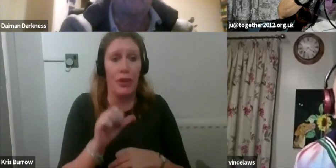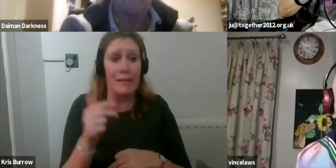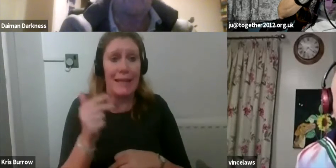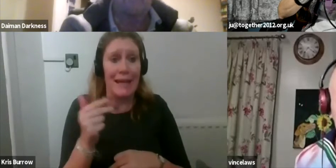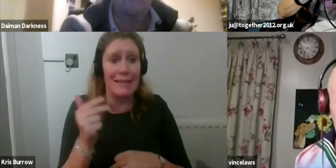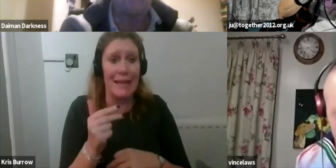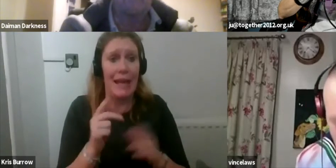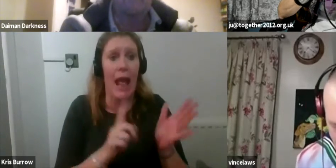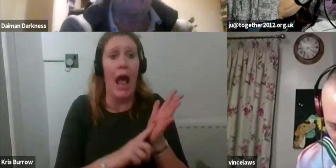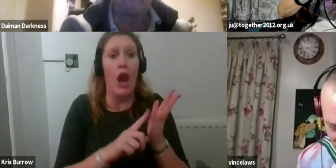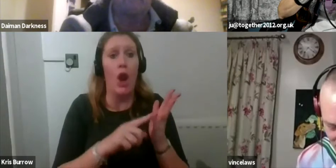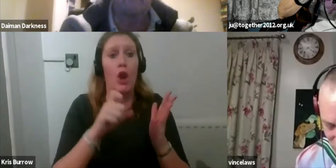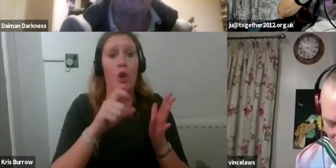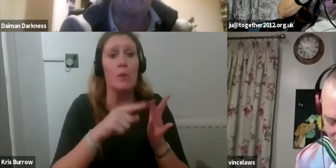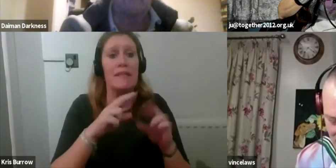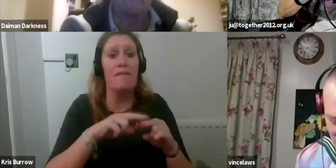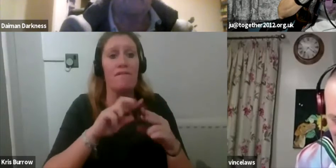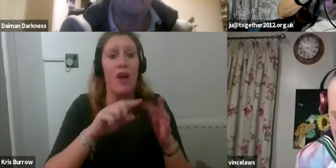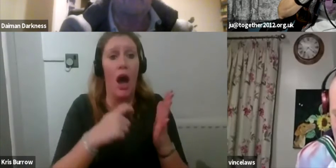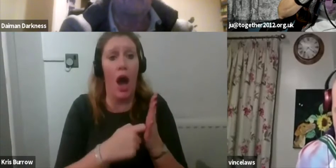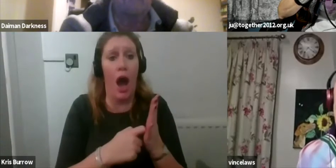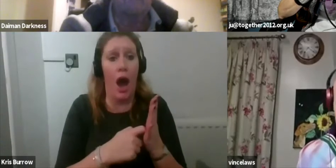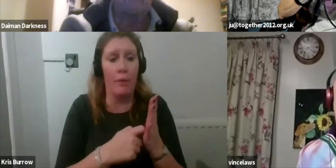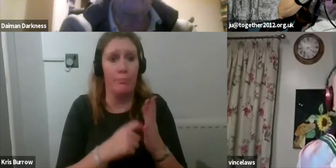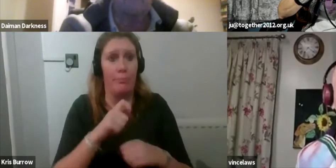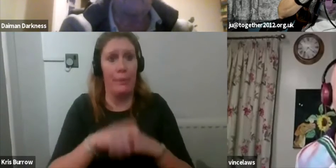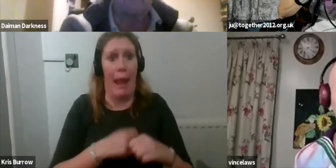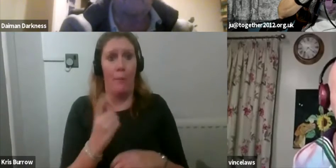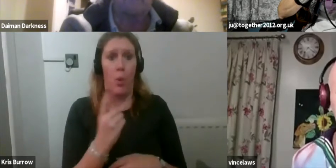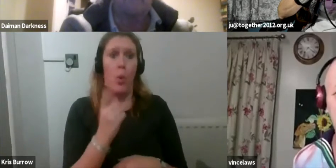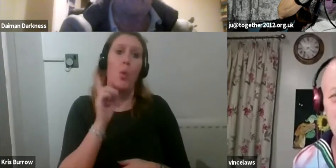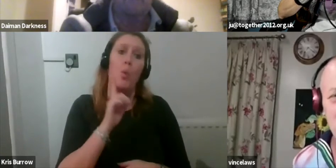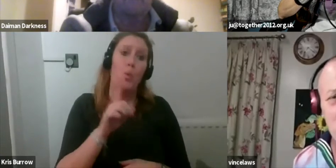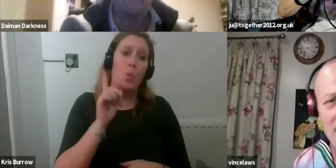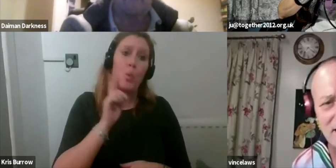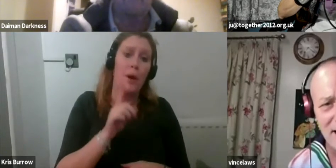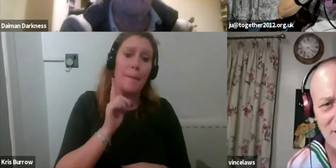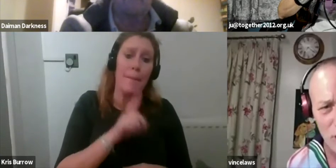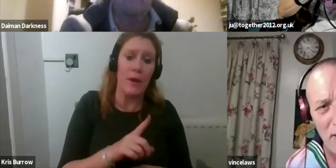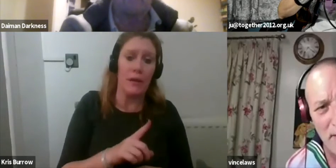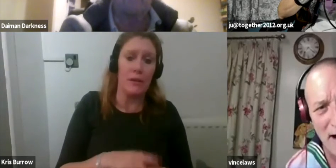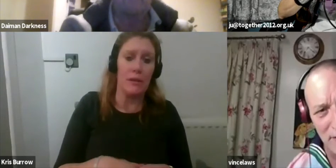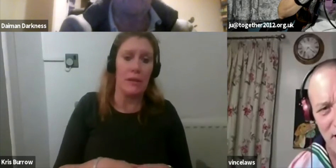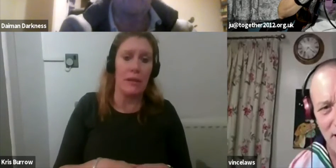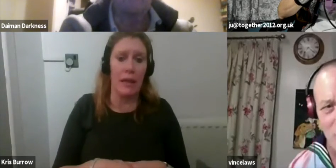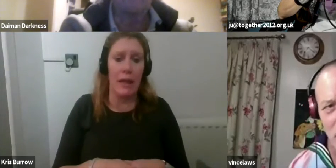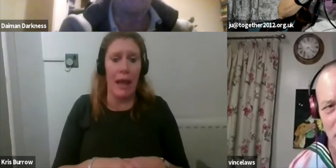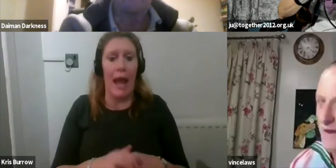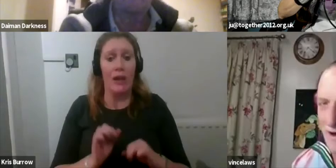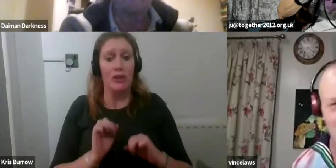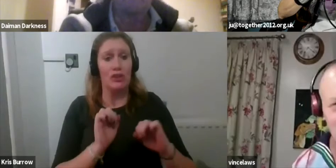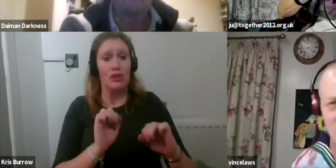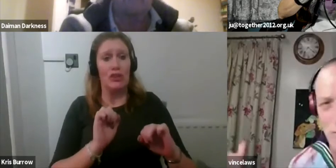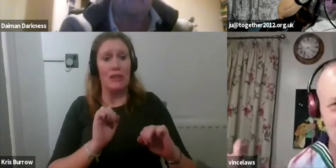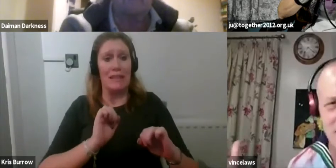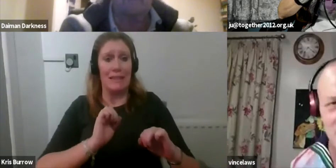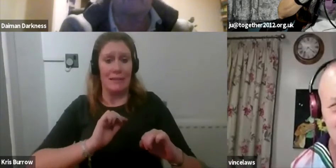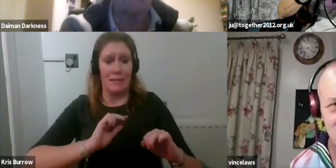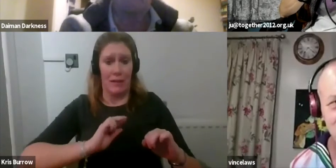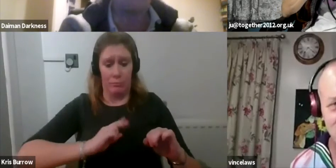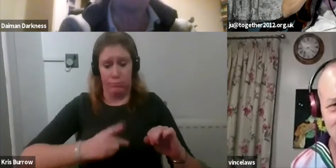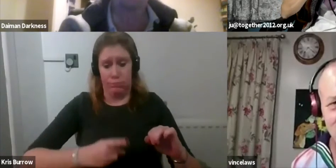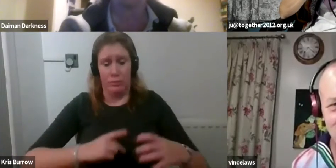best person to play the part. Well done, Jan. And she plays a shape-shifting pansexual hermaphrodite. So I think that covers all